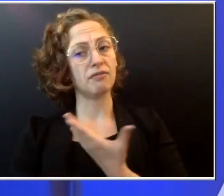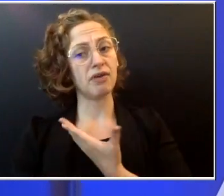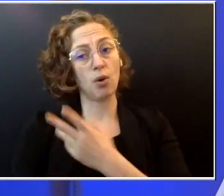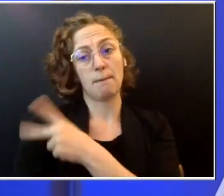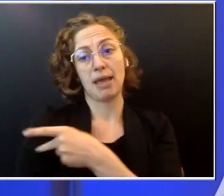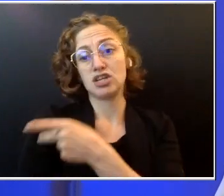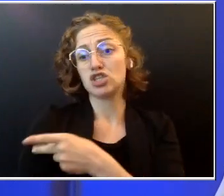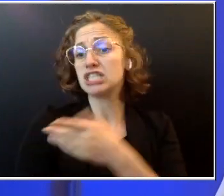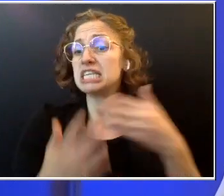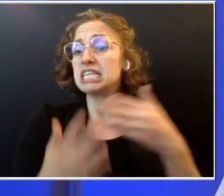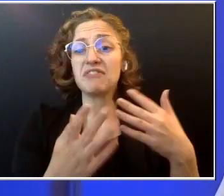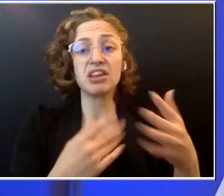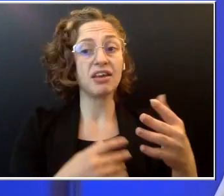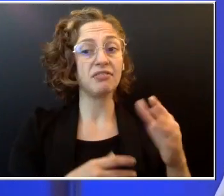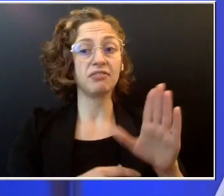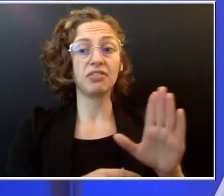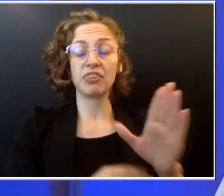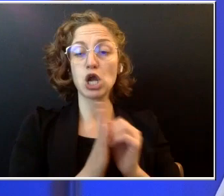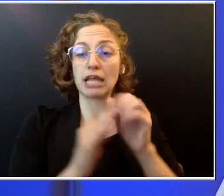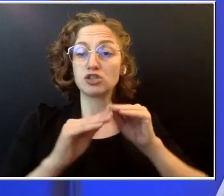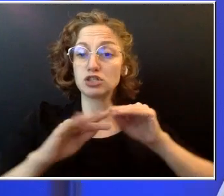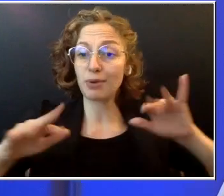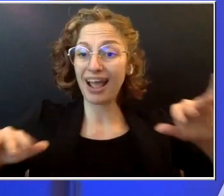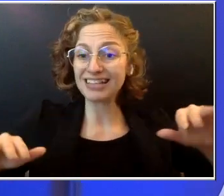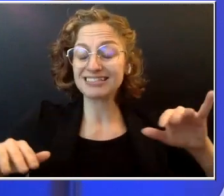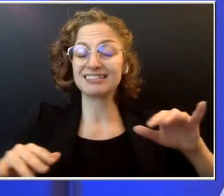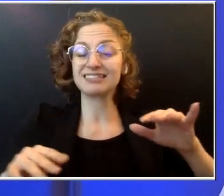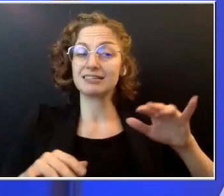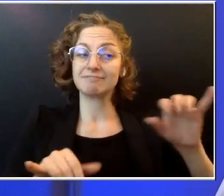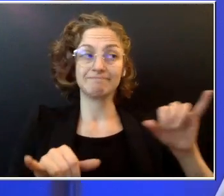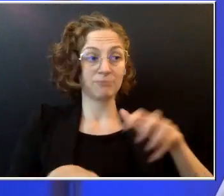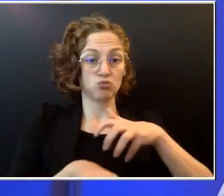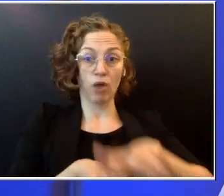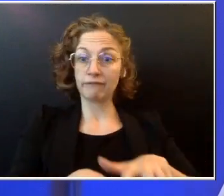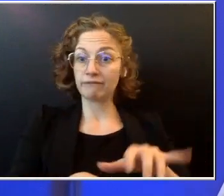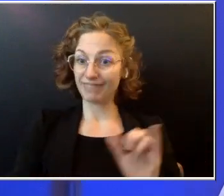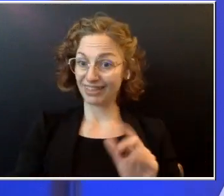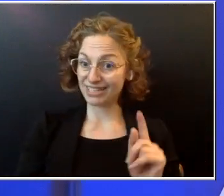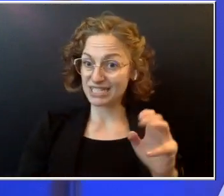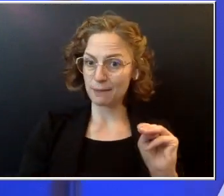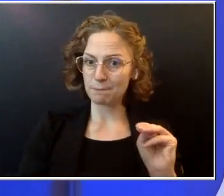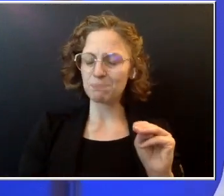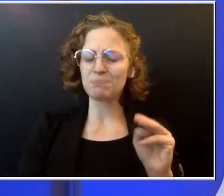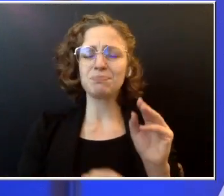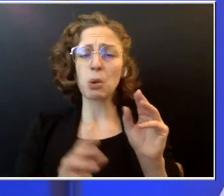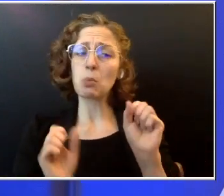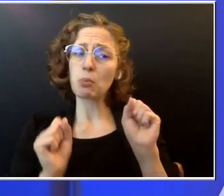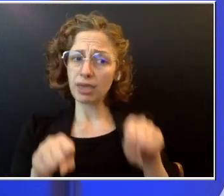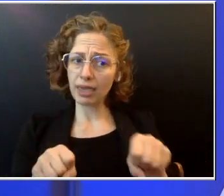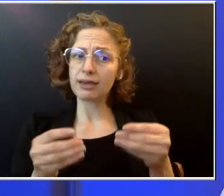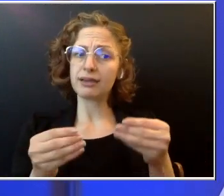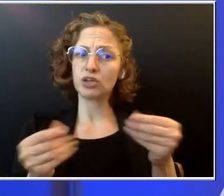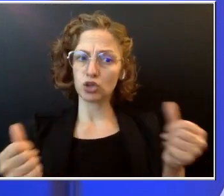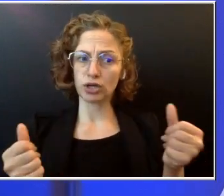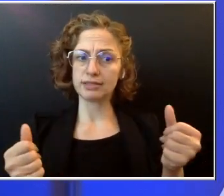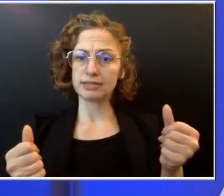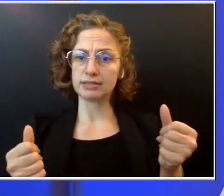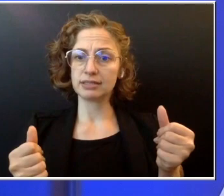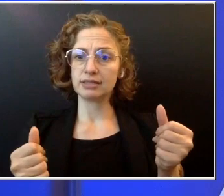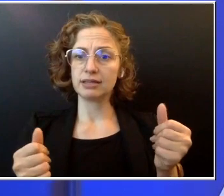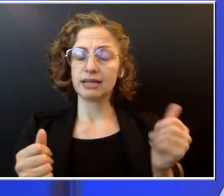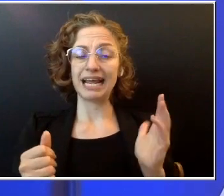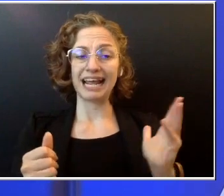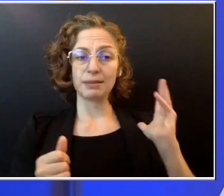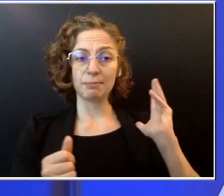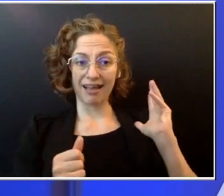cured. So it isn't, the classic expression we hear is this is a death sentence. And my comeback is it's a whole new